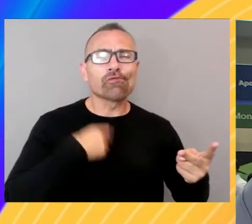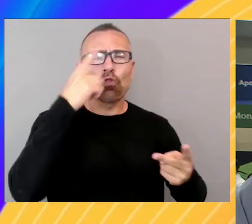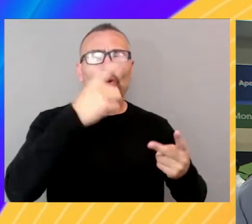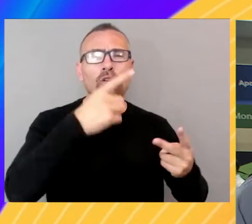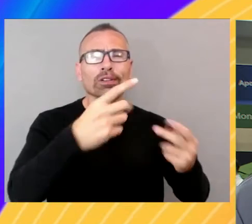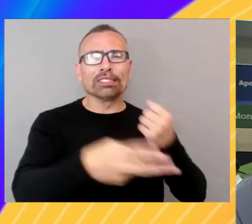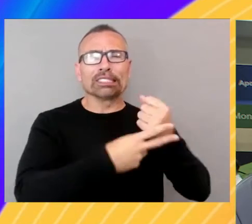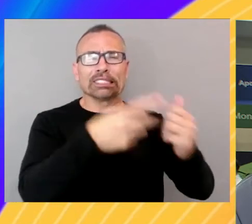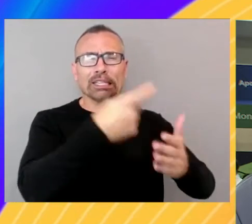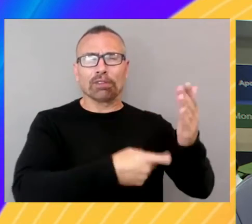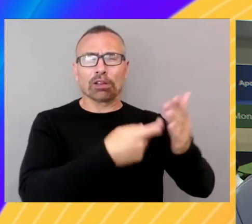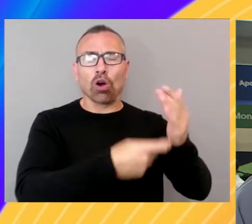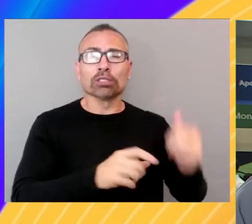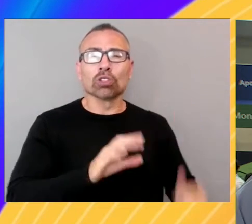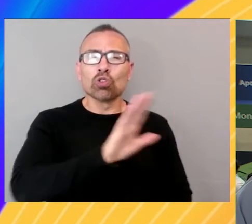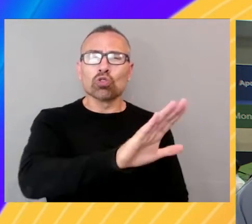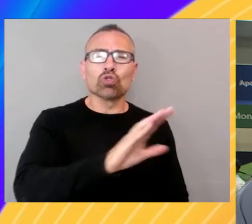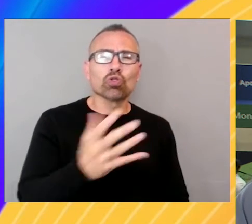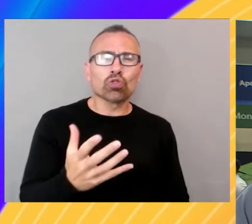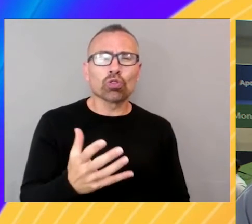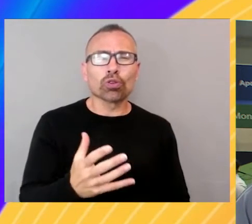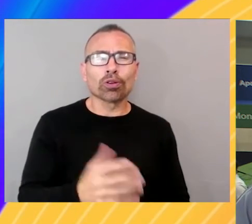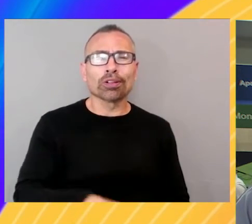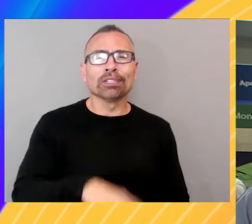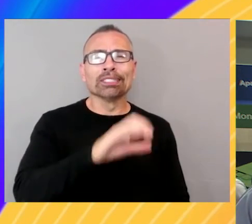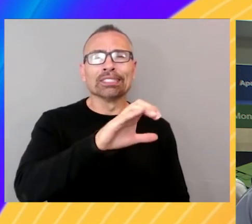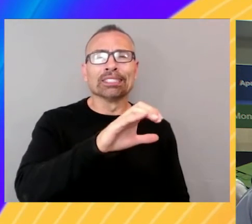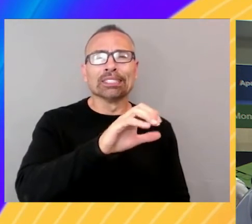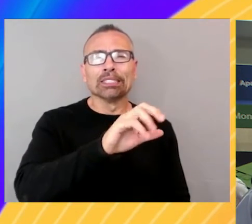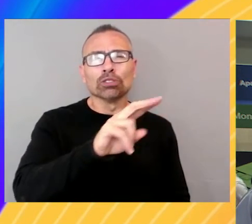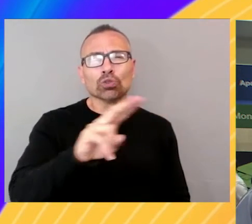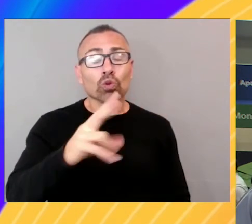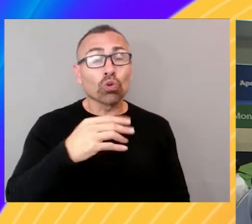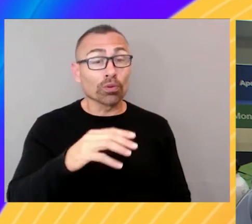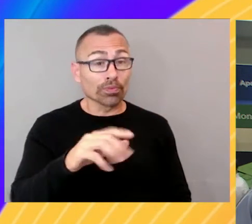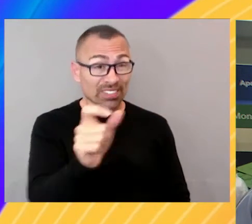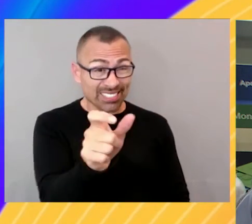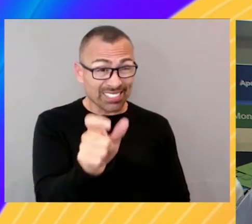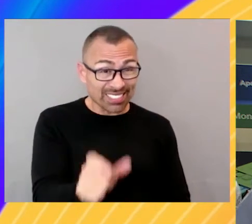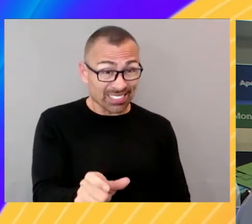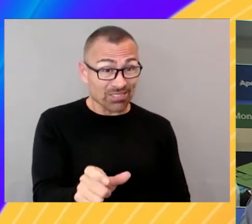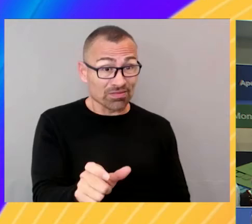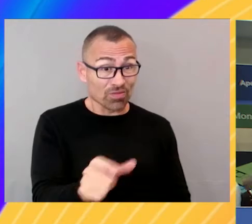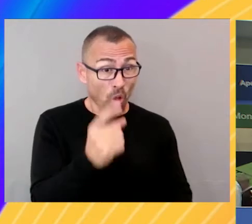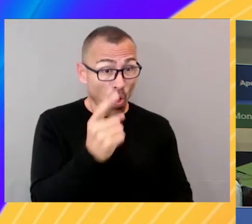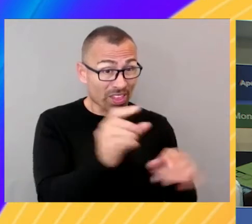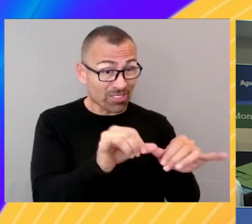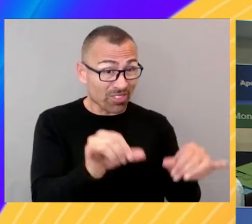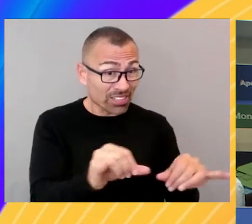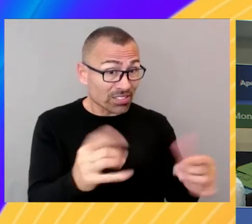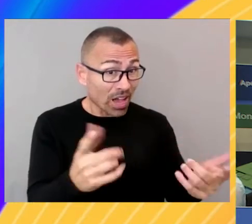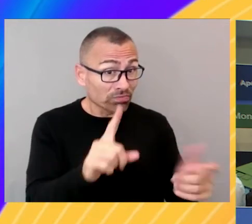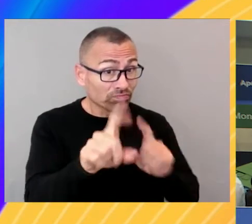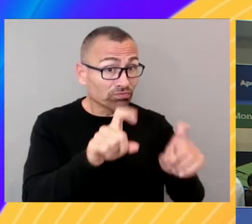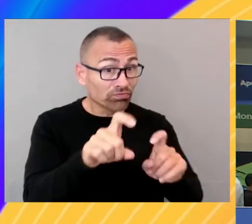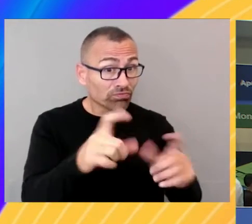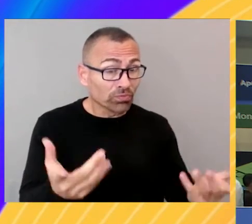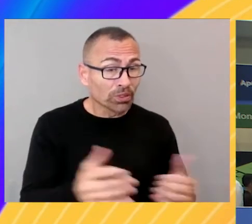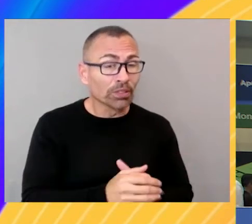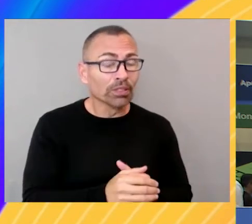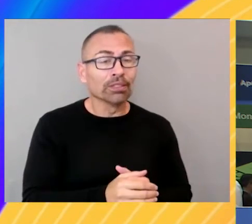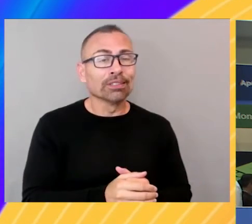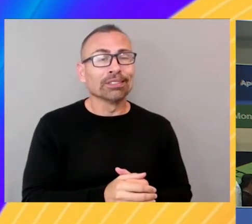And so, can you give me some examples of questions that come out of the ORR lens? Sure. One of my favorite questions, if I'm allowed to have a favorite